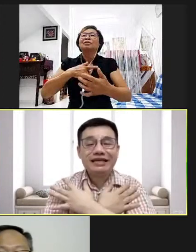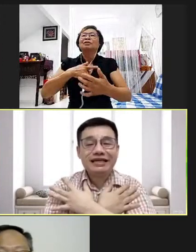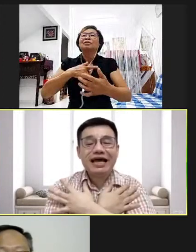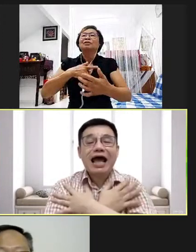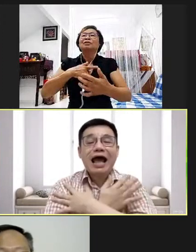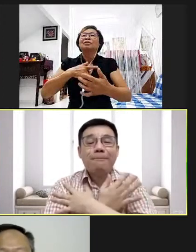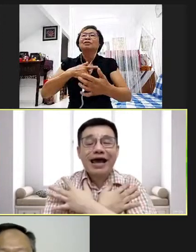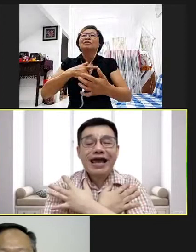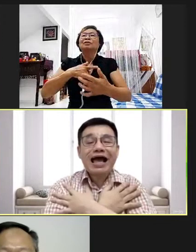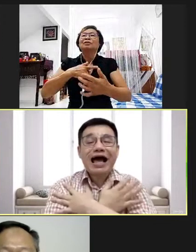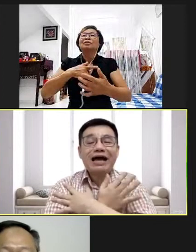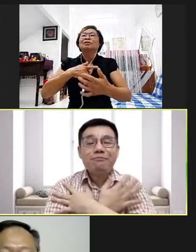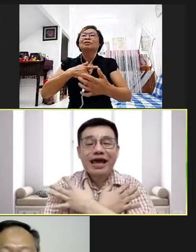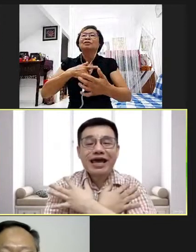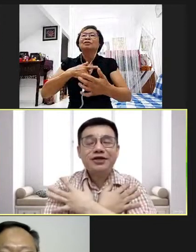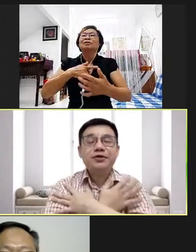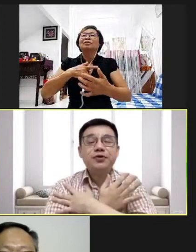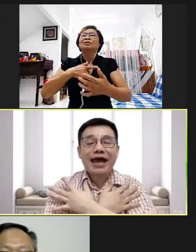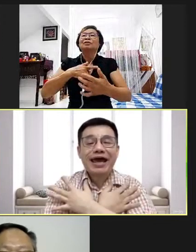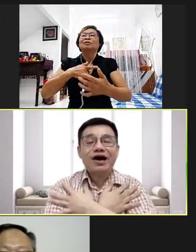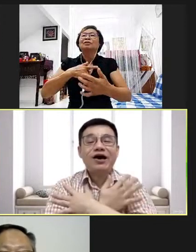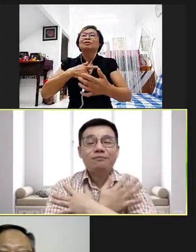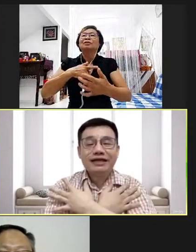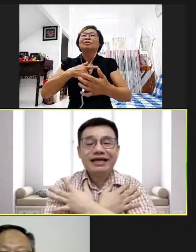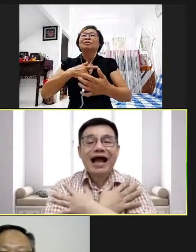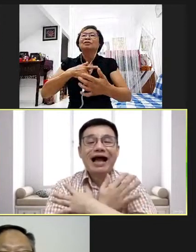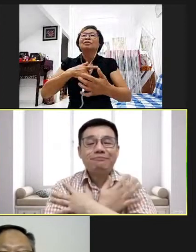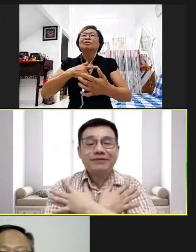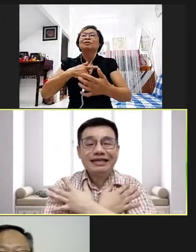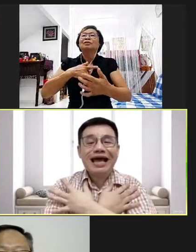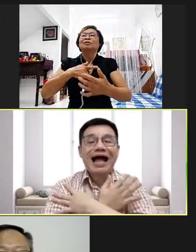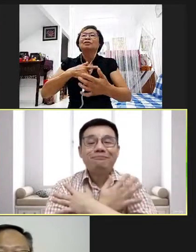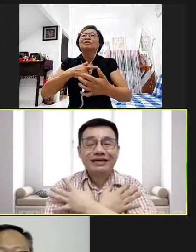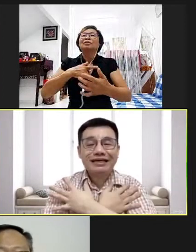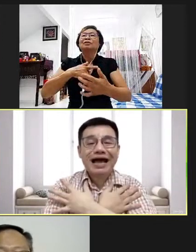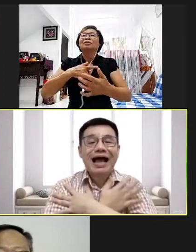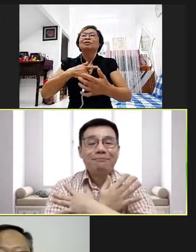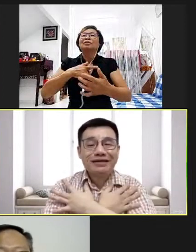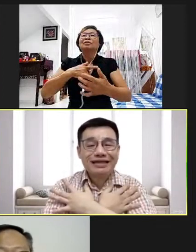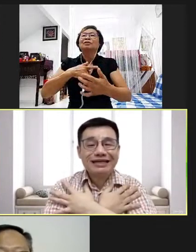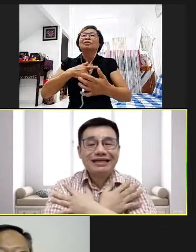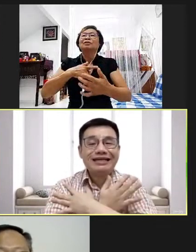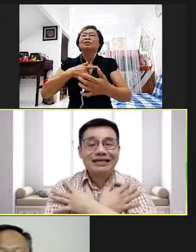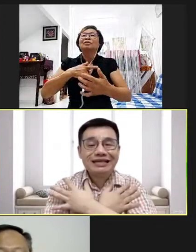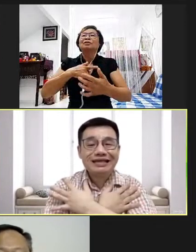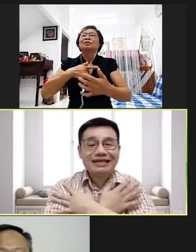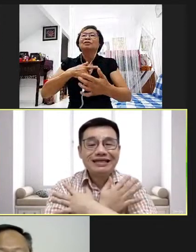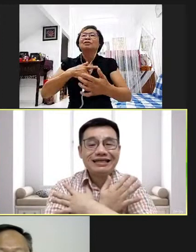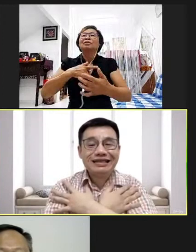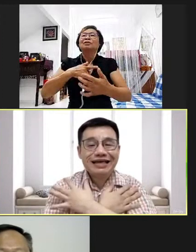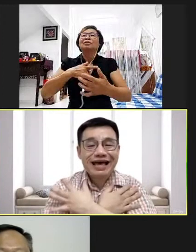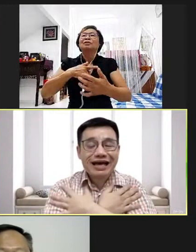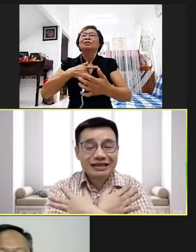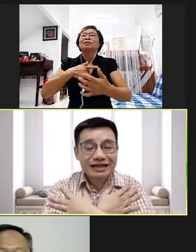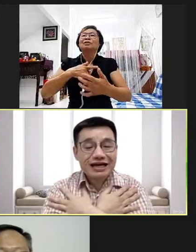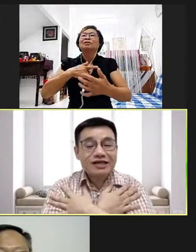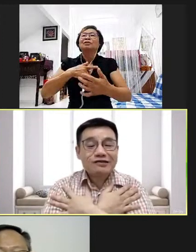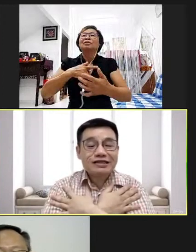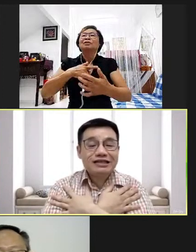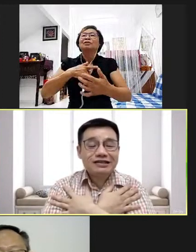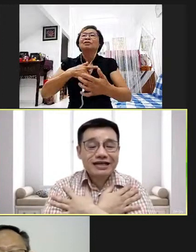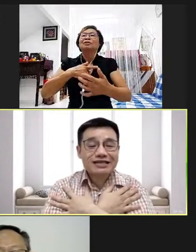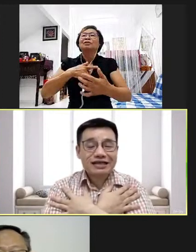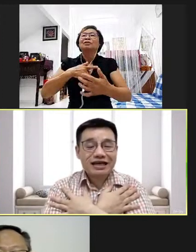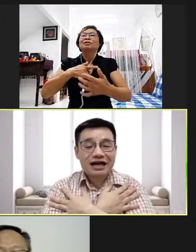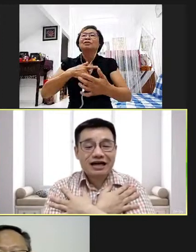happy. May I, may you, may all be happy, happy, happy. Okay. So